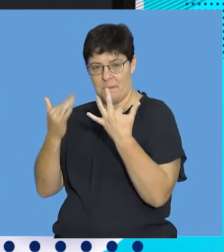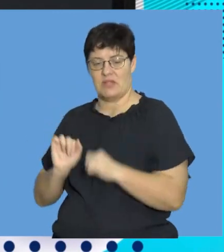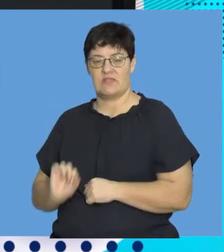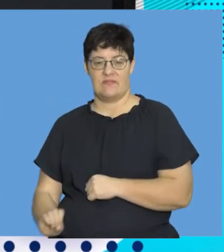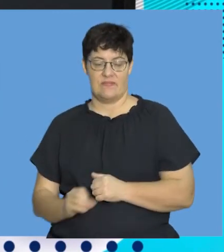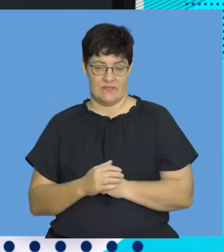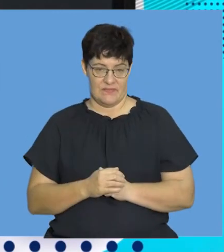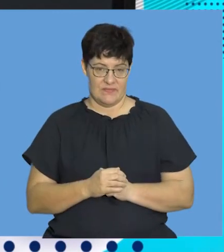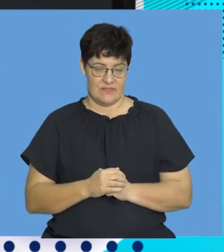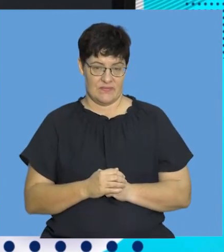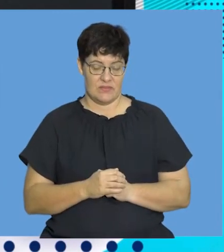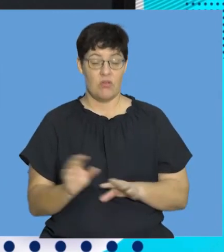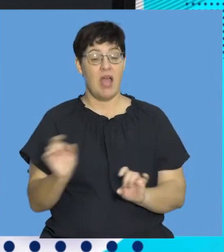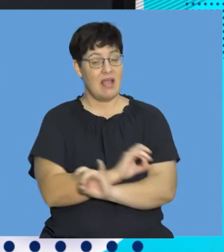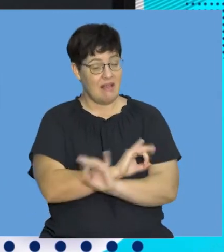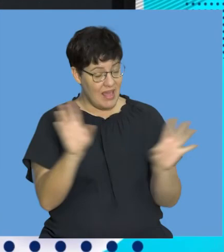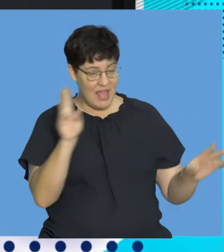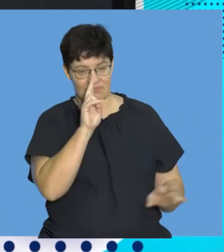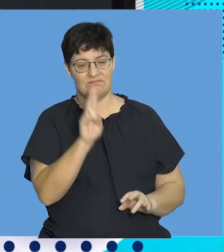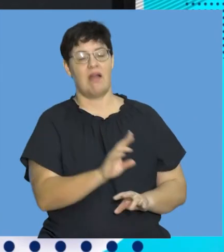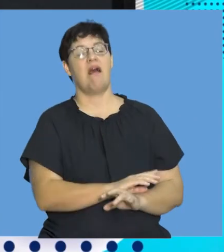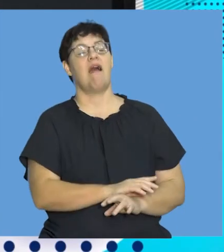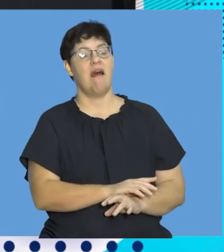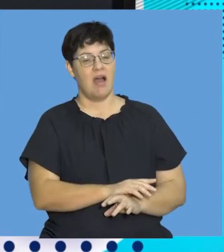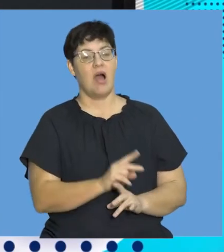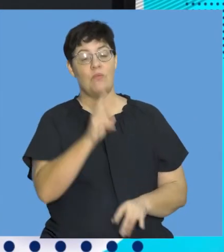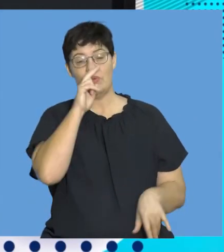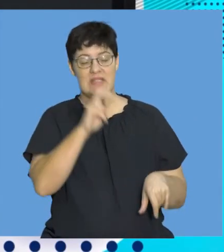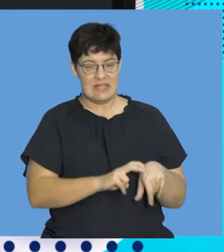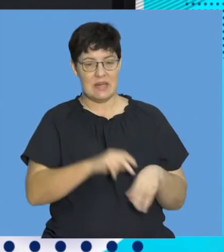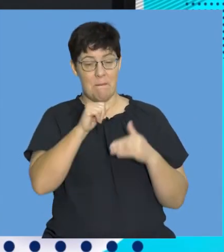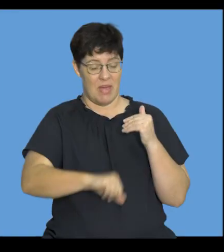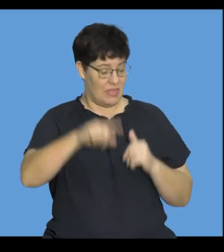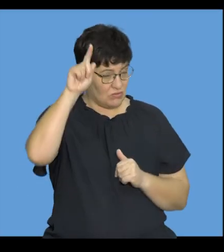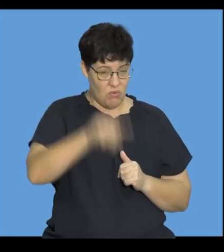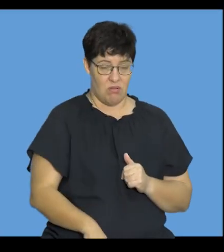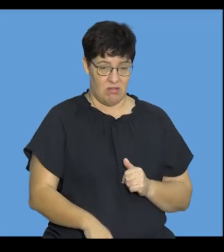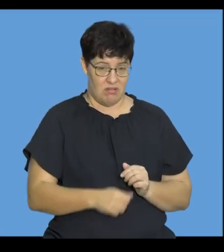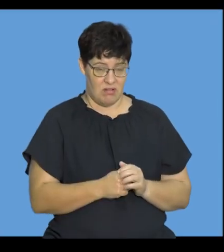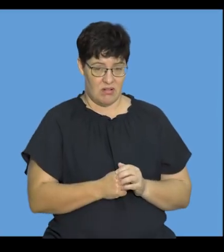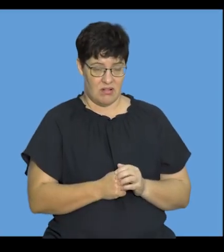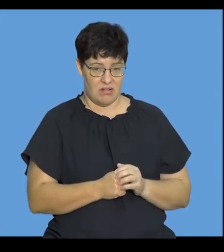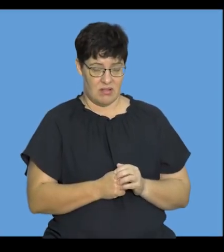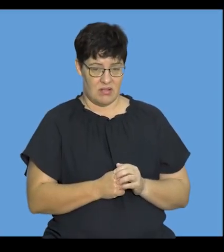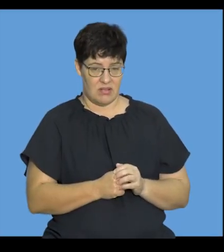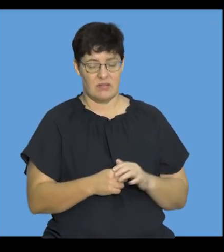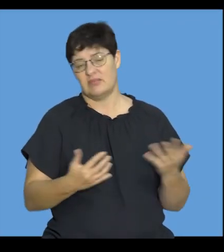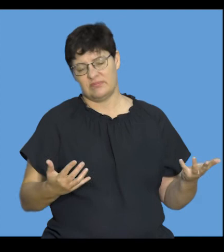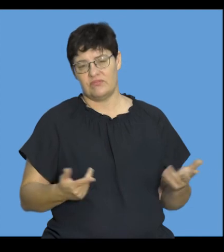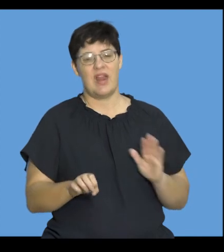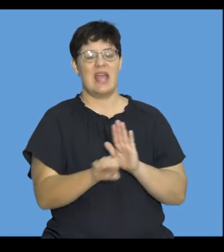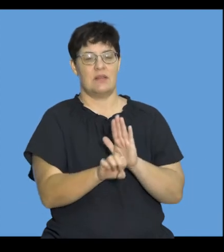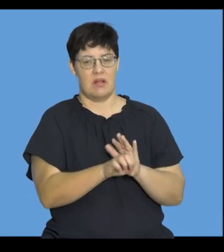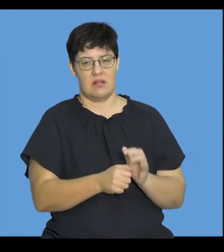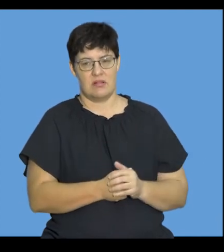period. So clearly you can see that you need all the months that will let's just, as an example,